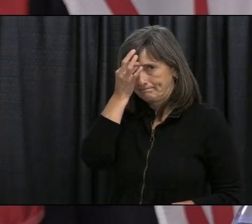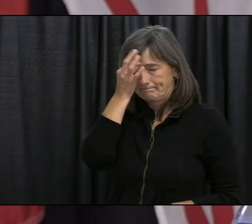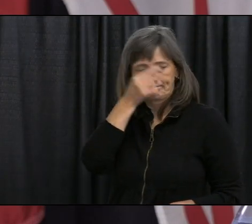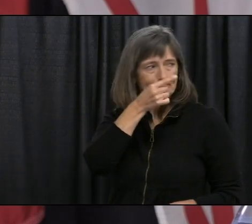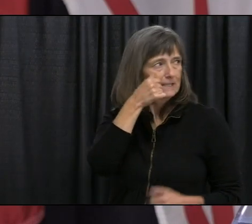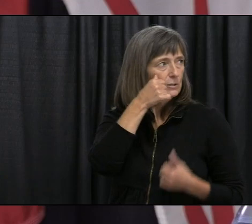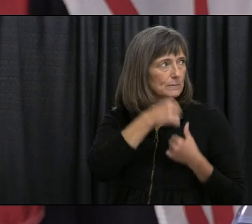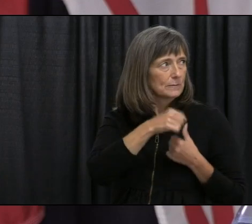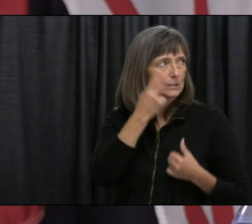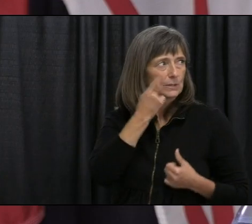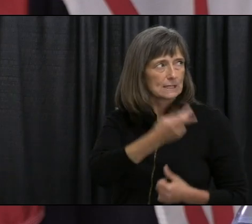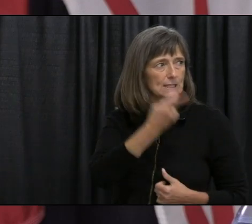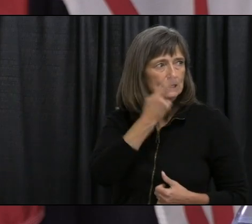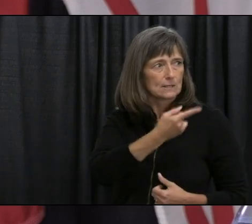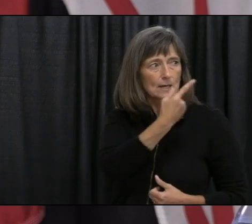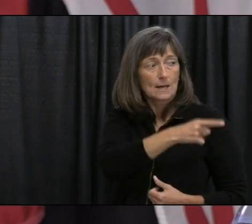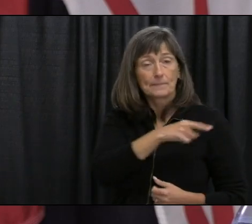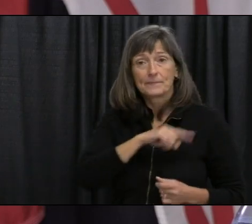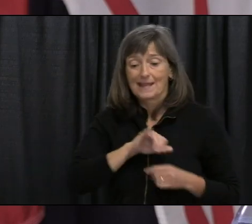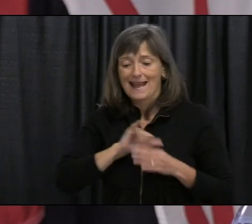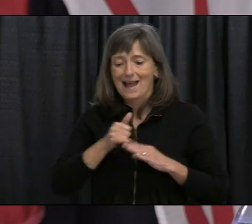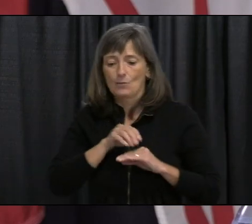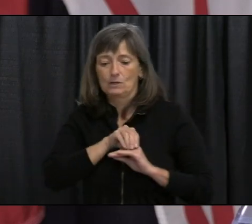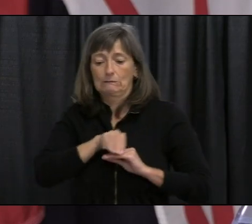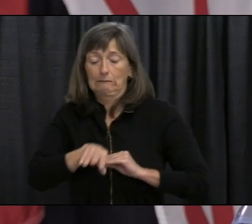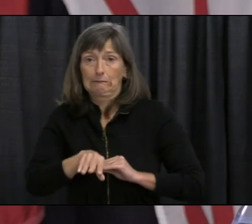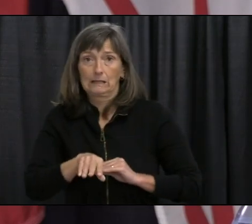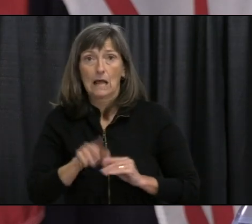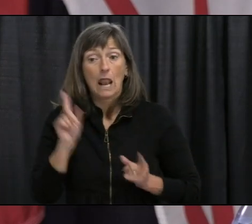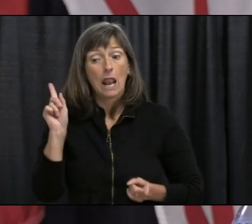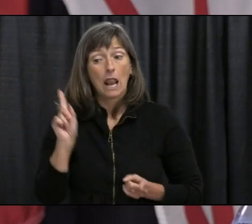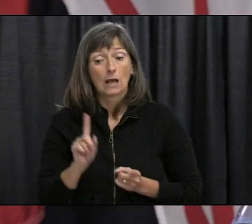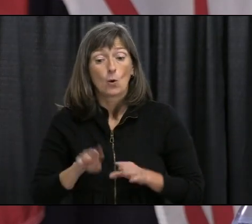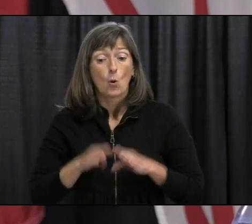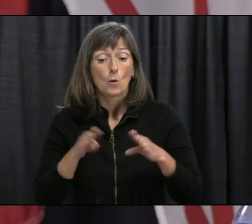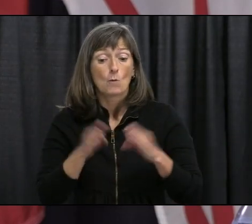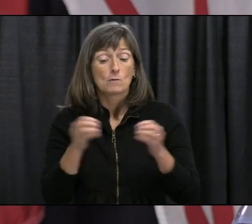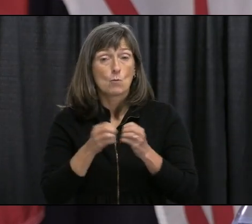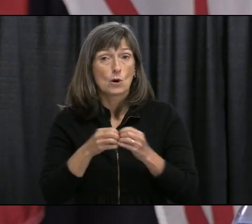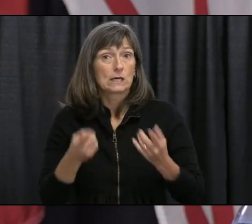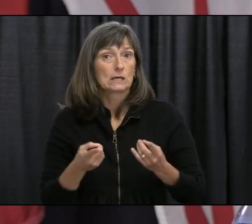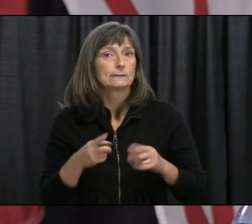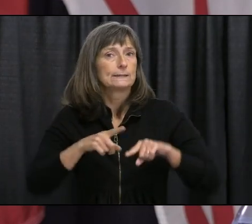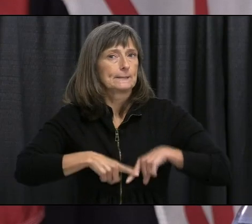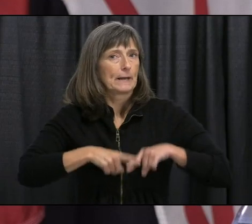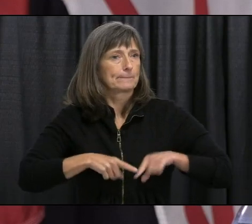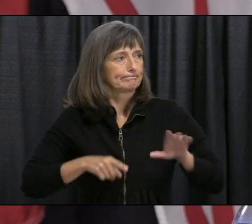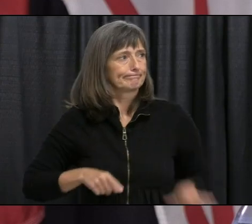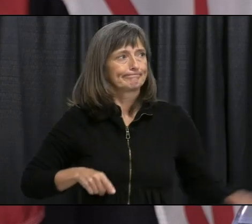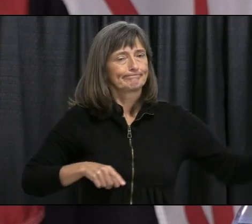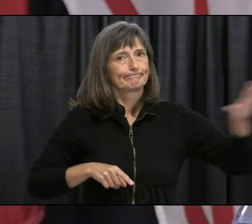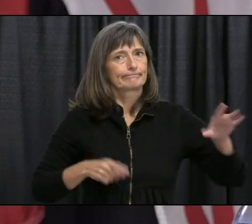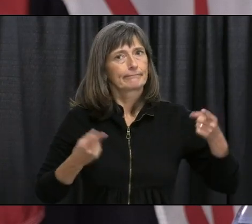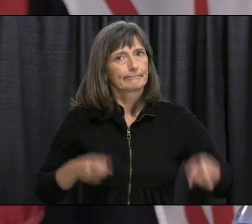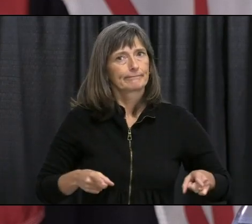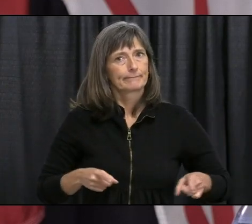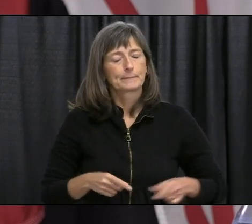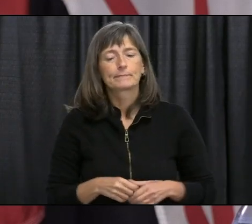making further decisions about easing and opening things up. The holy grail